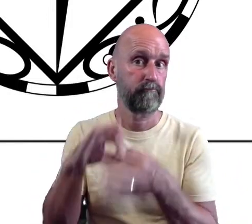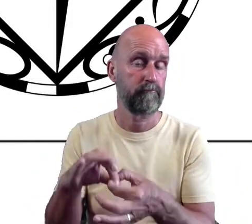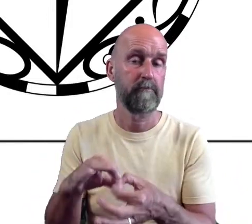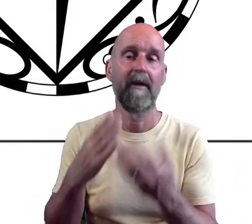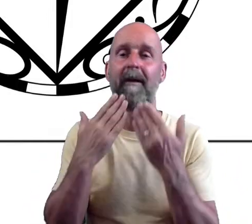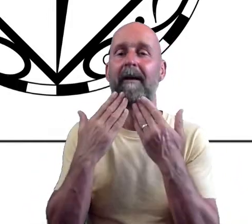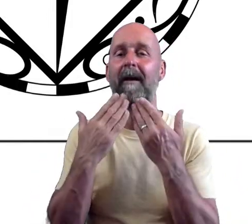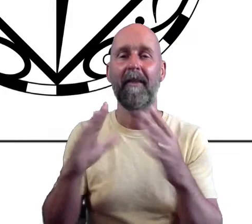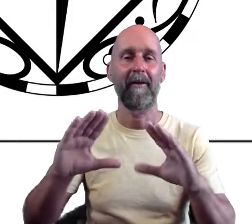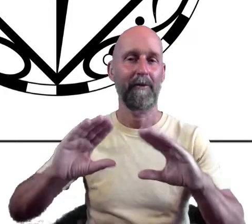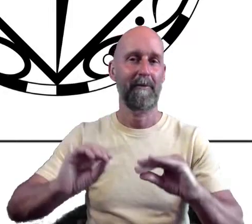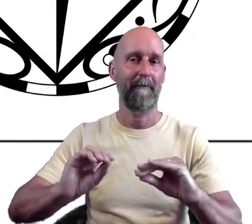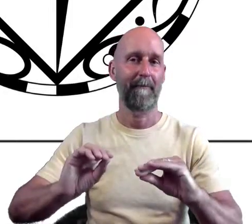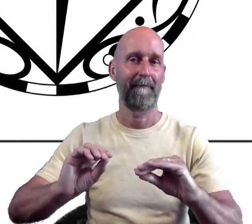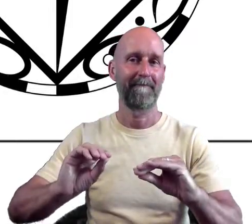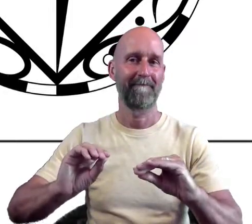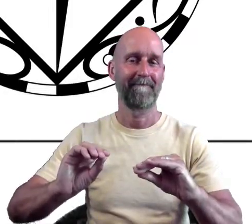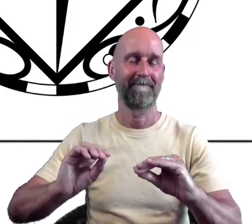stop there.